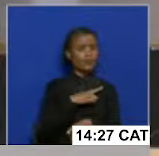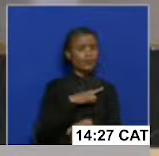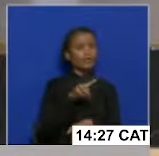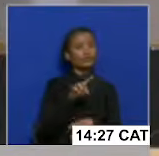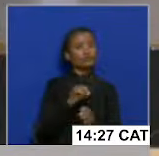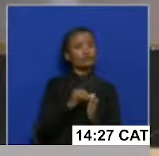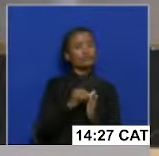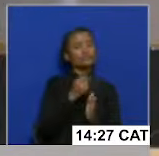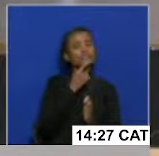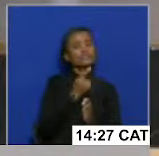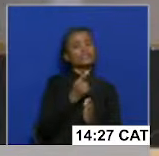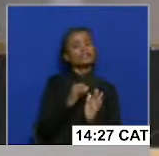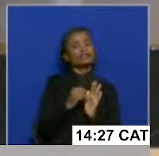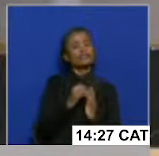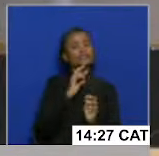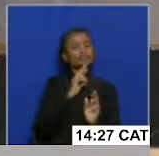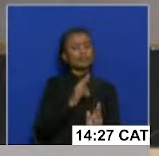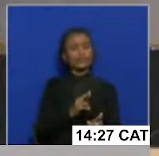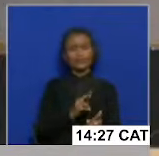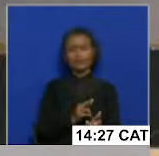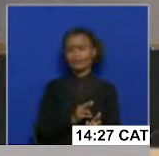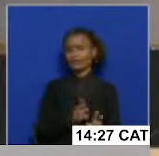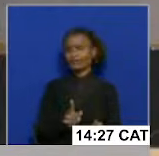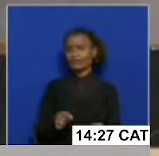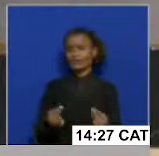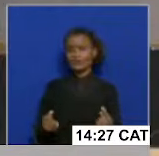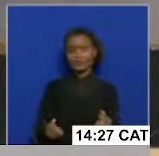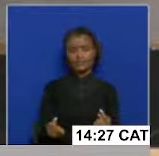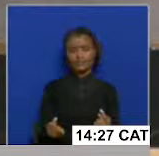can't respond for the sake of responding, can you?